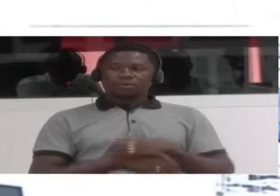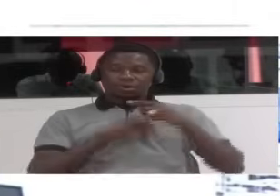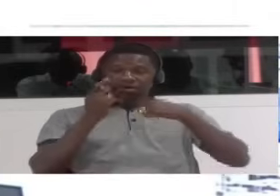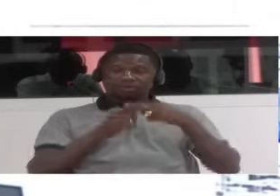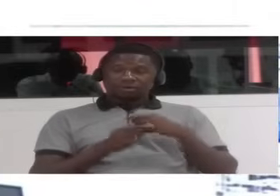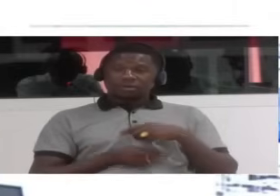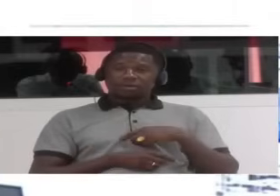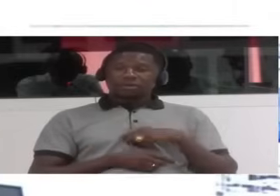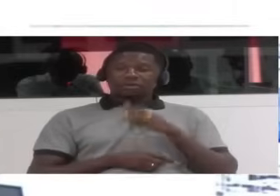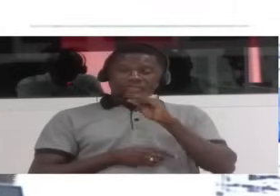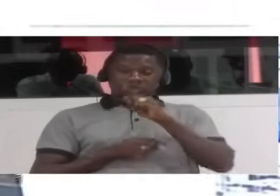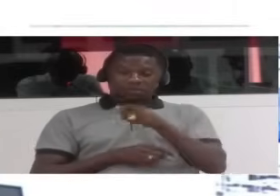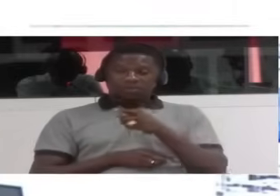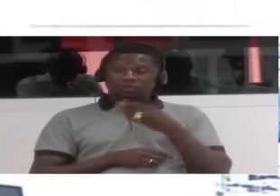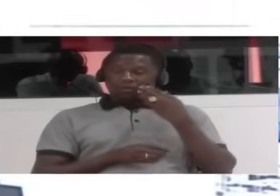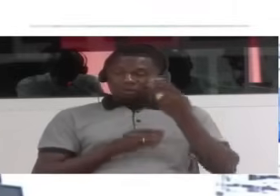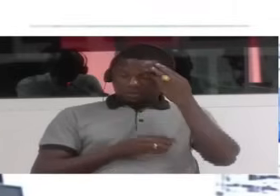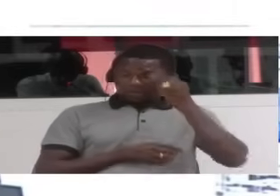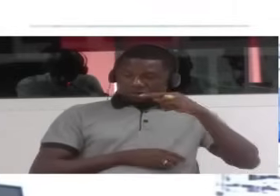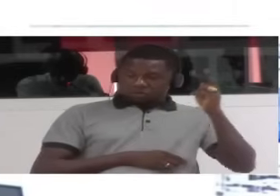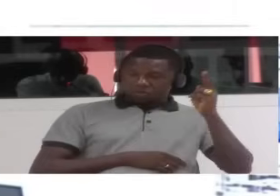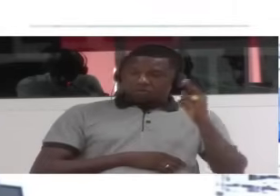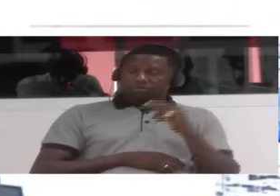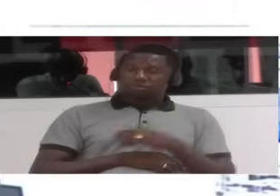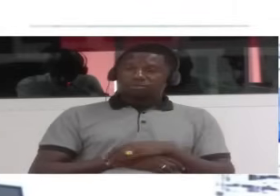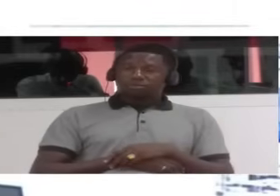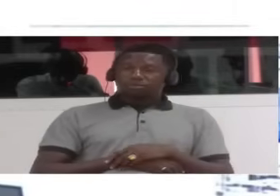mission, when we left home,